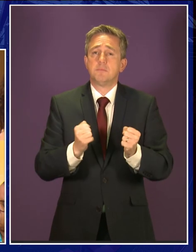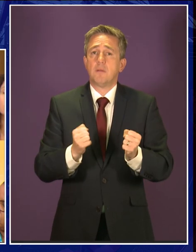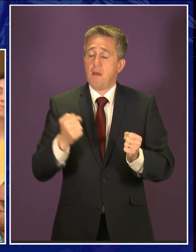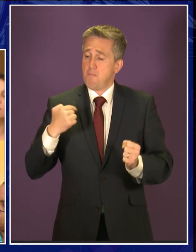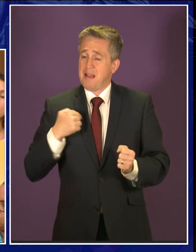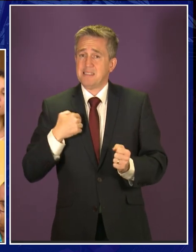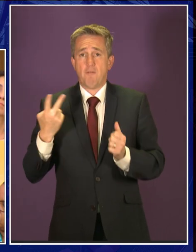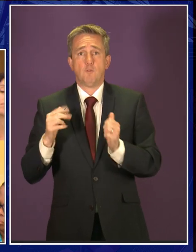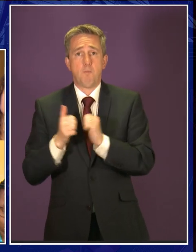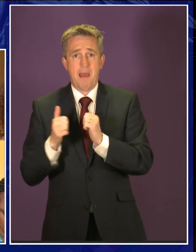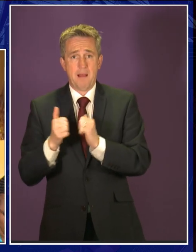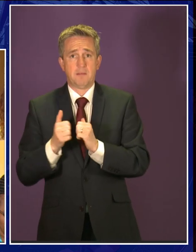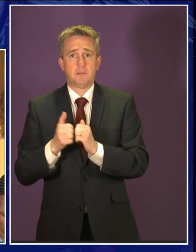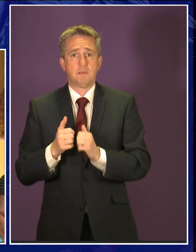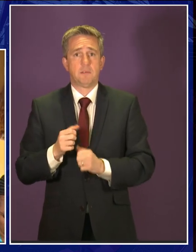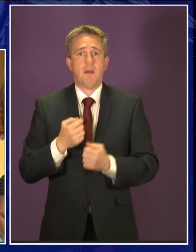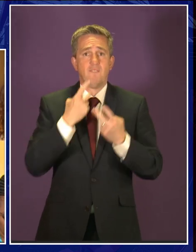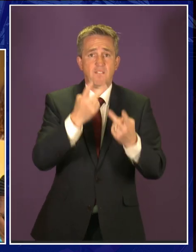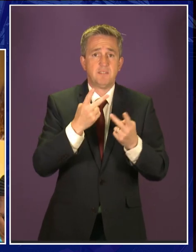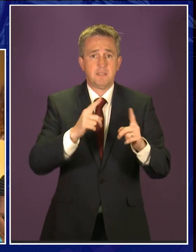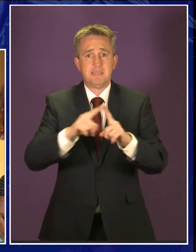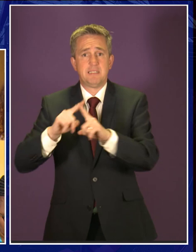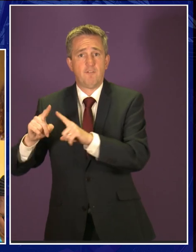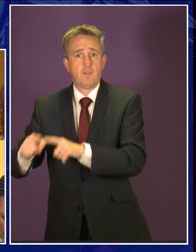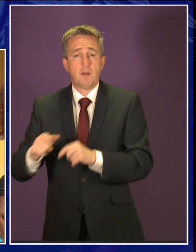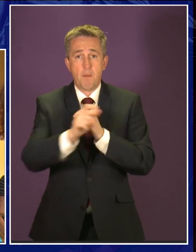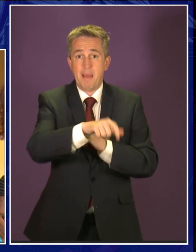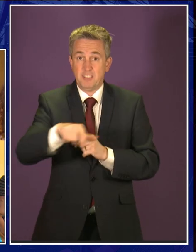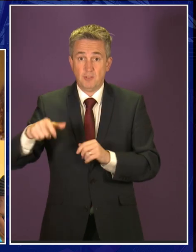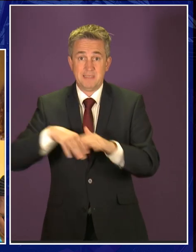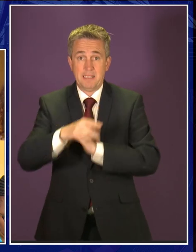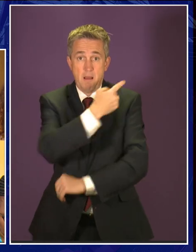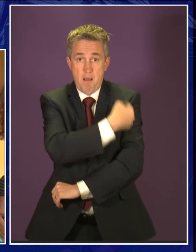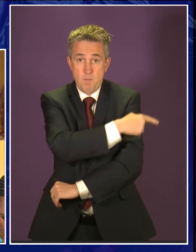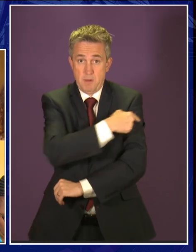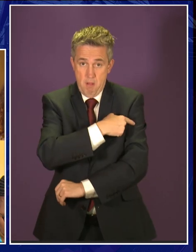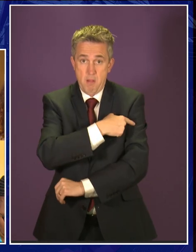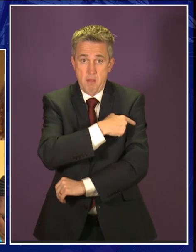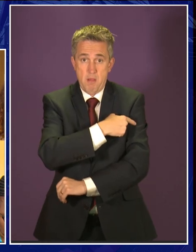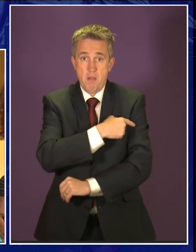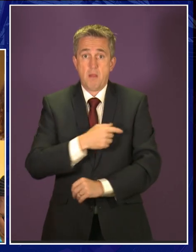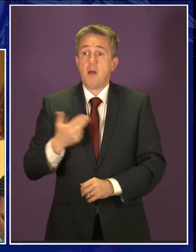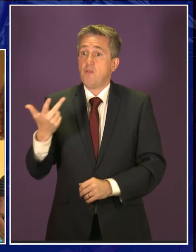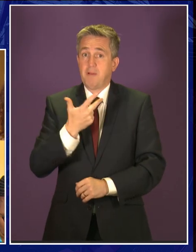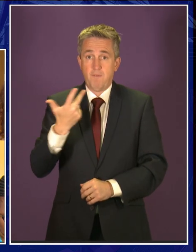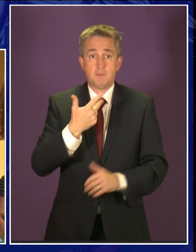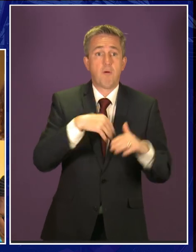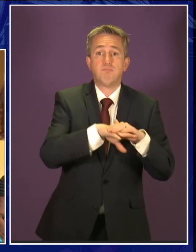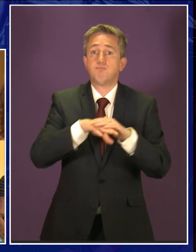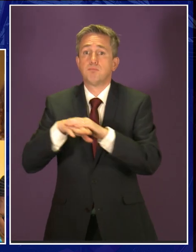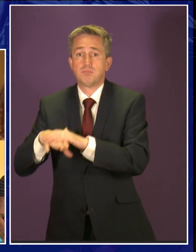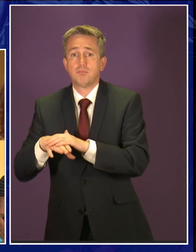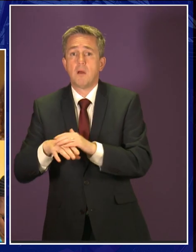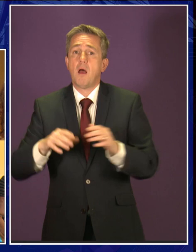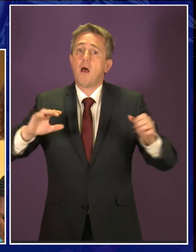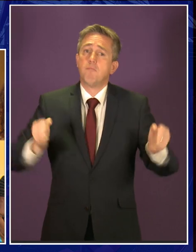we performed for the patients who were warded there, and we moved from ward to ward, performing several songs that